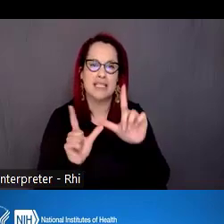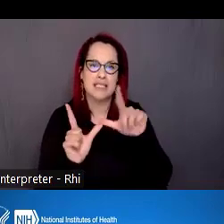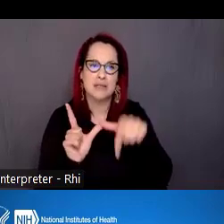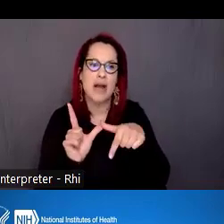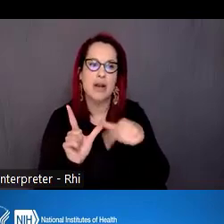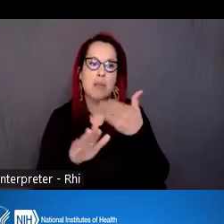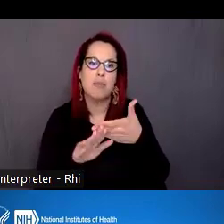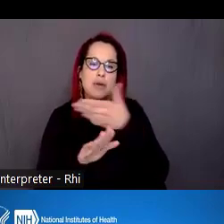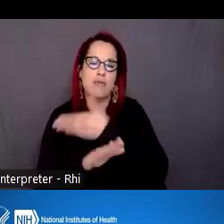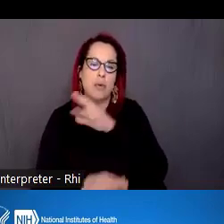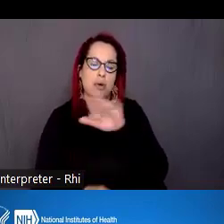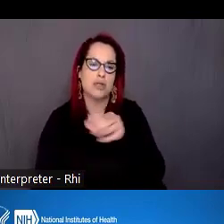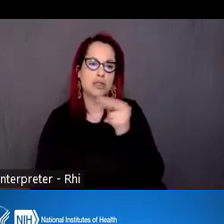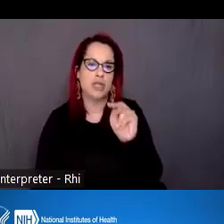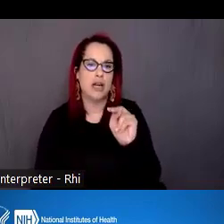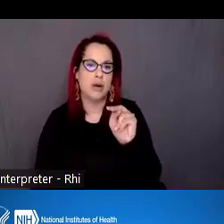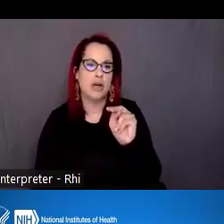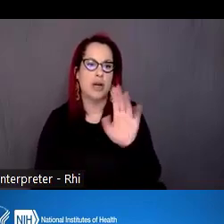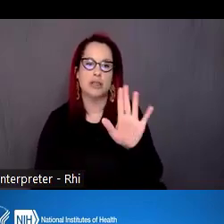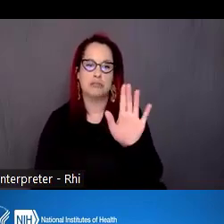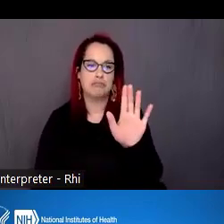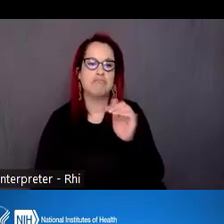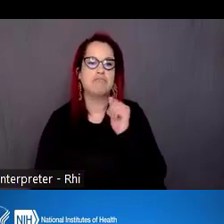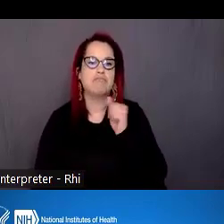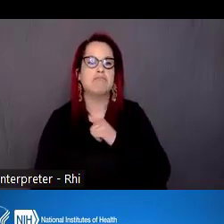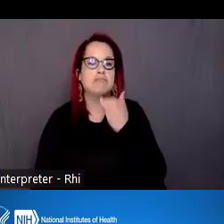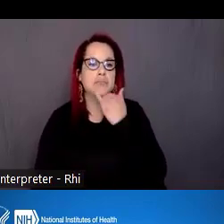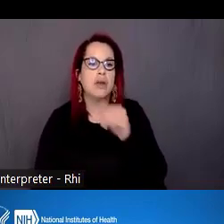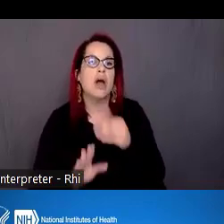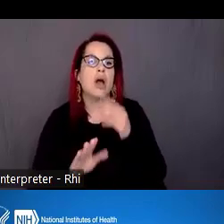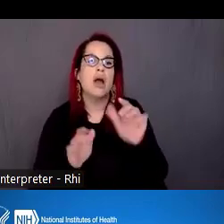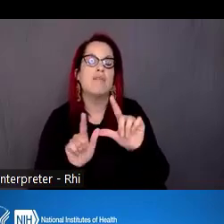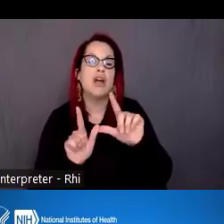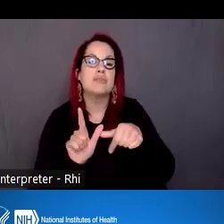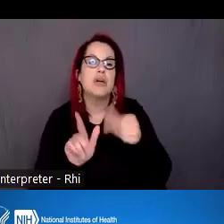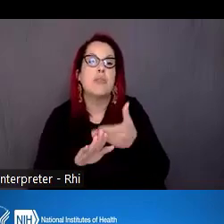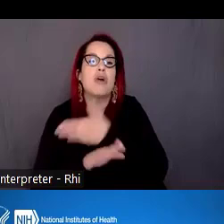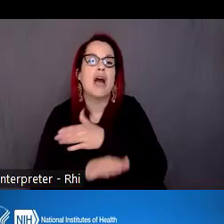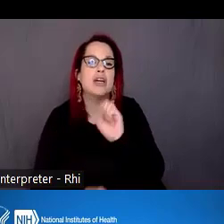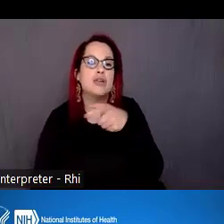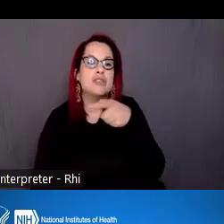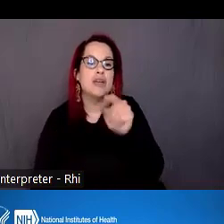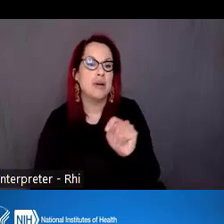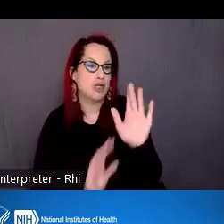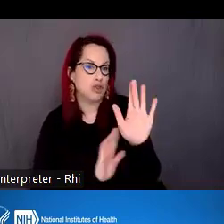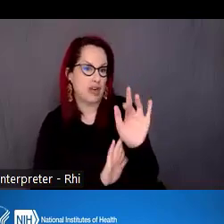prior to September 25th, which is the beginning of the last council round before this